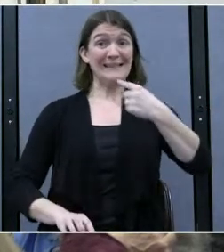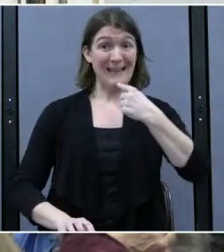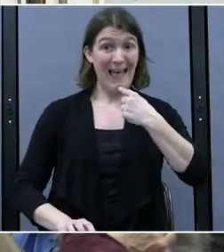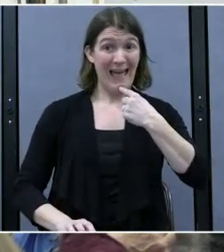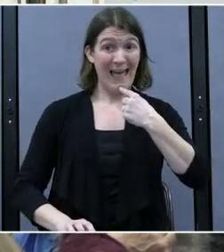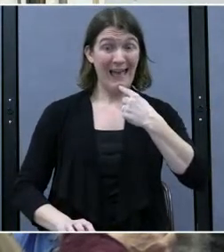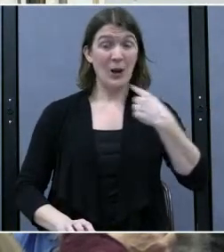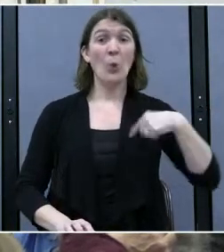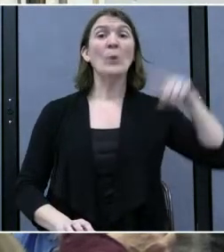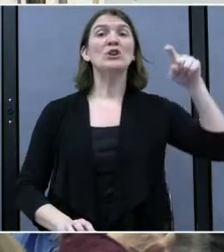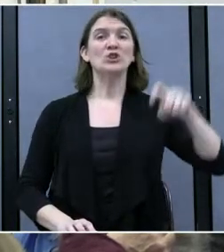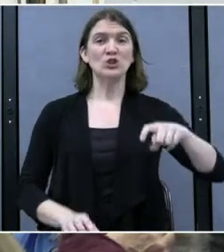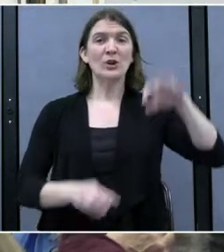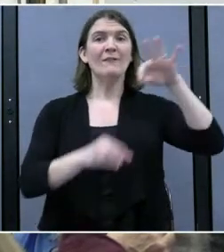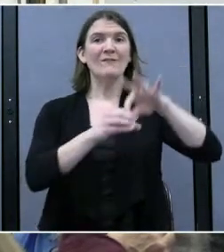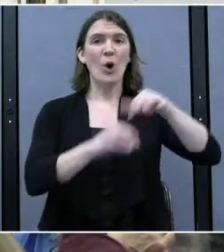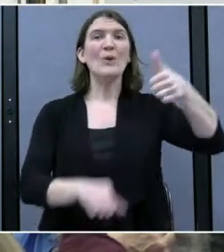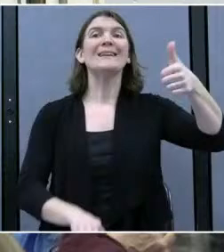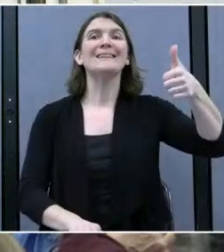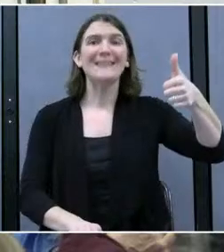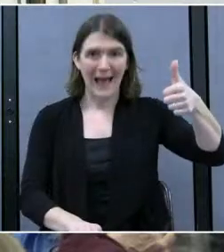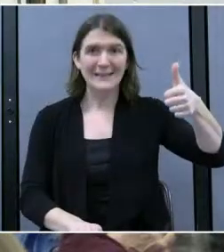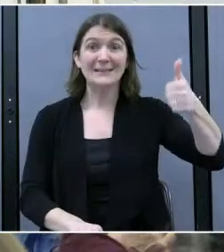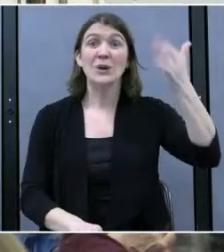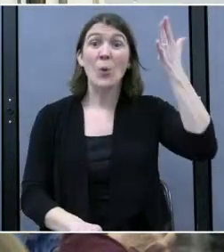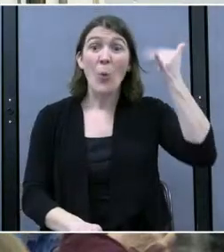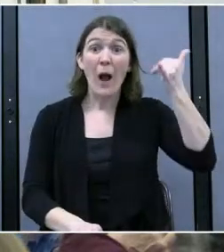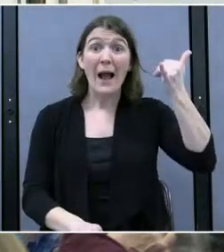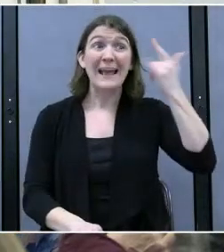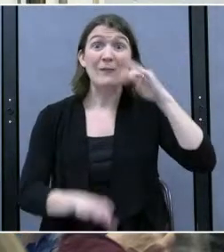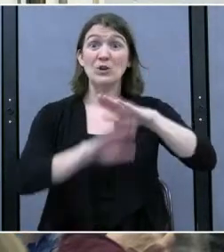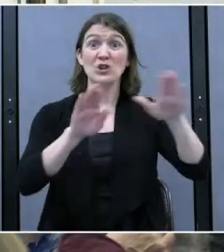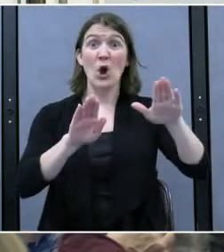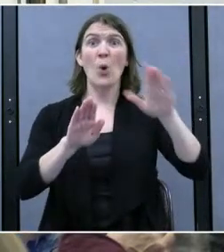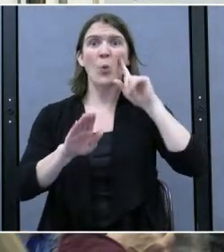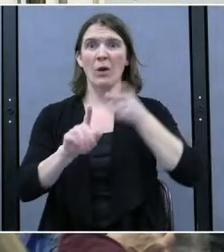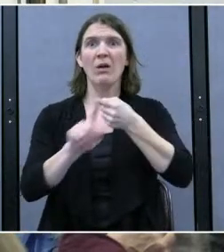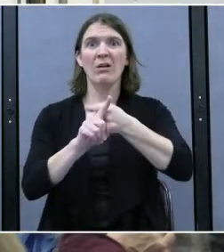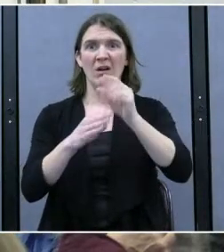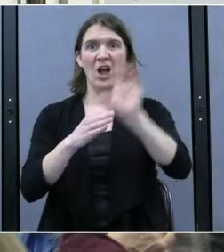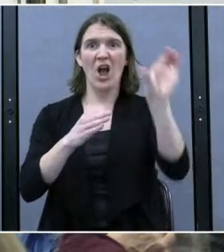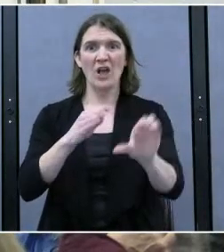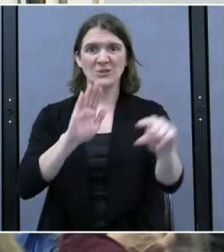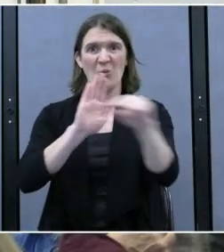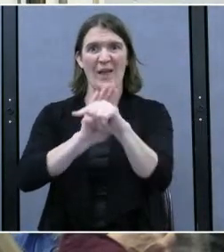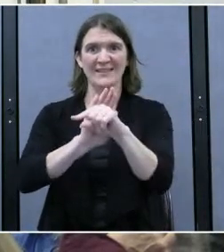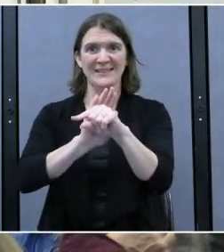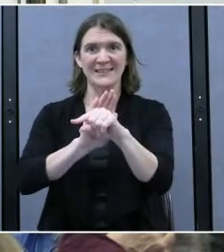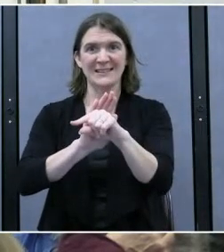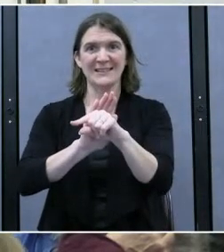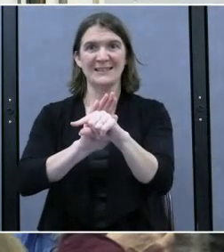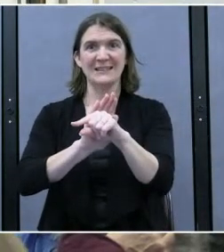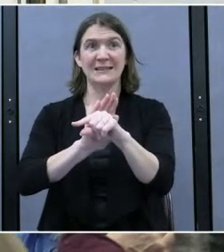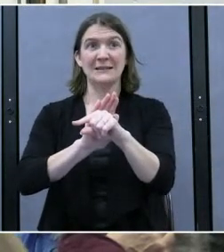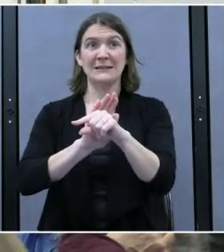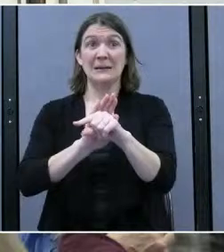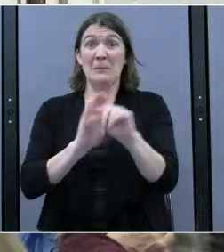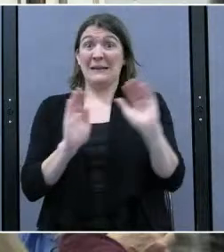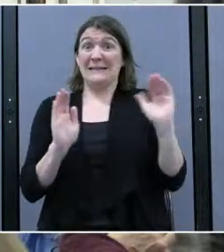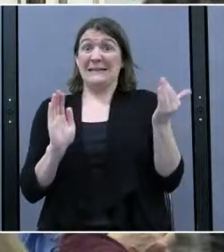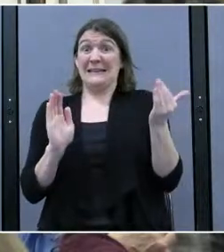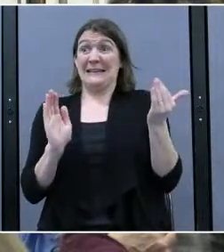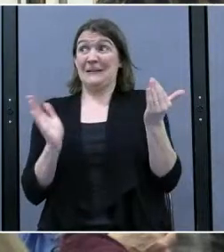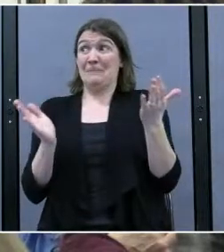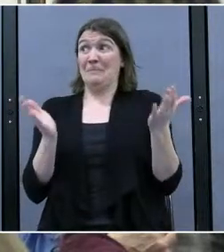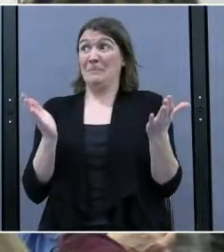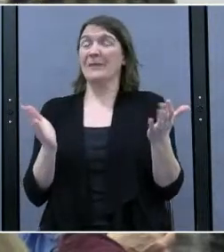we should vote this article up because there are possible negative consequences to the town. Practically, it doesn't seem like that's actually the case,